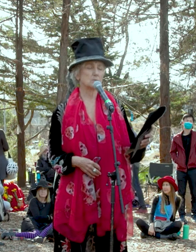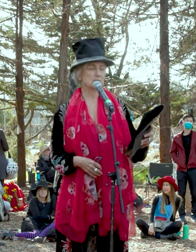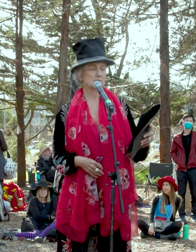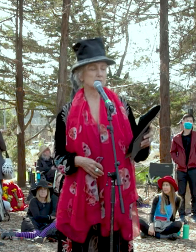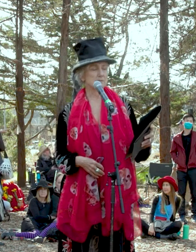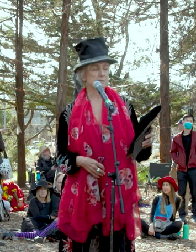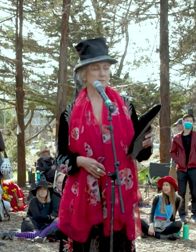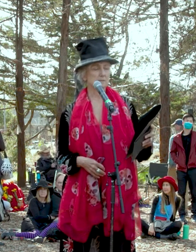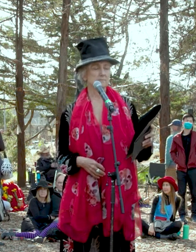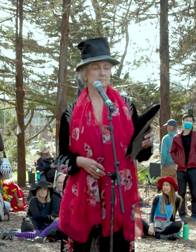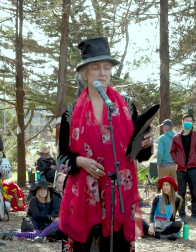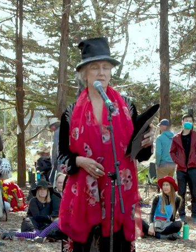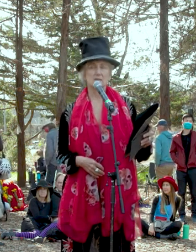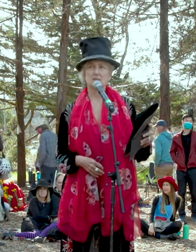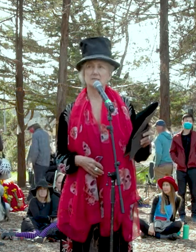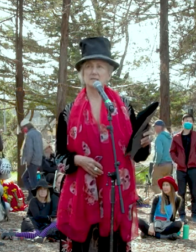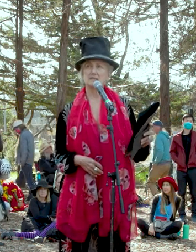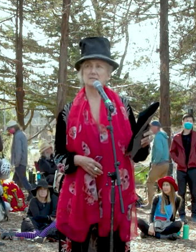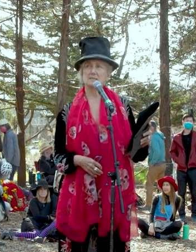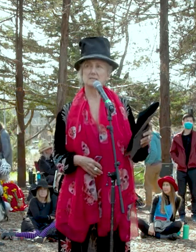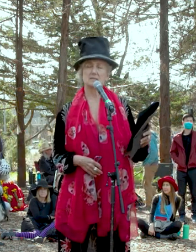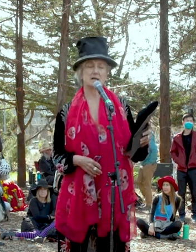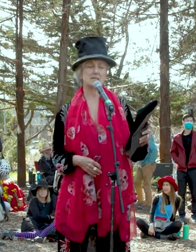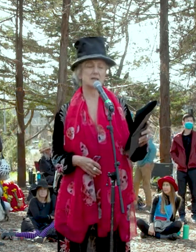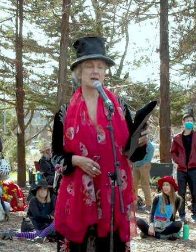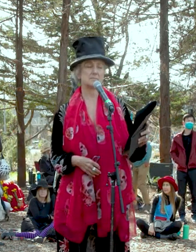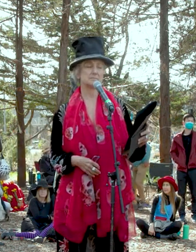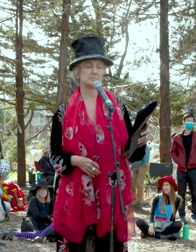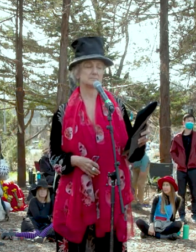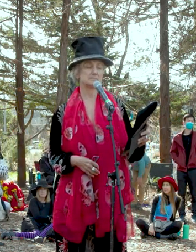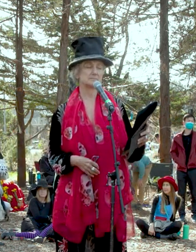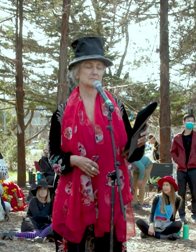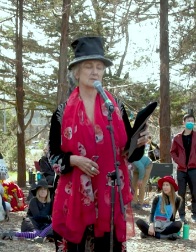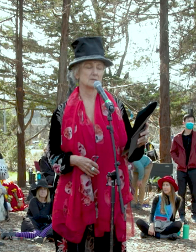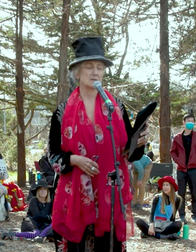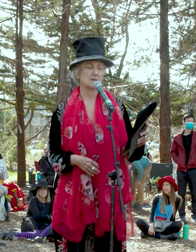Declan Richards, Dennis Cunningham,